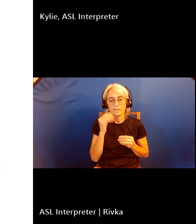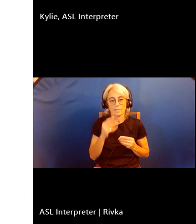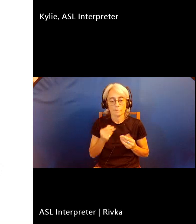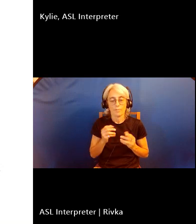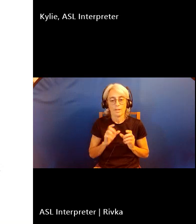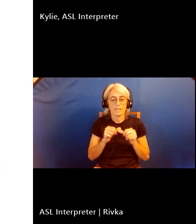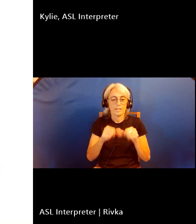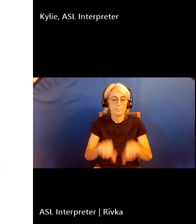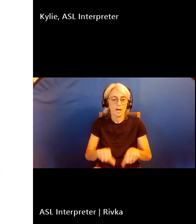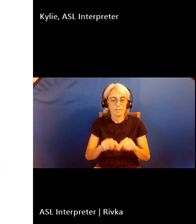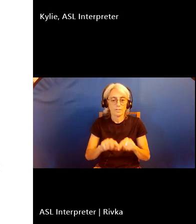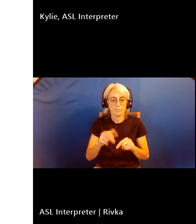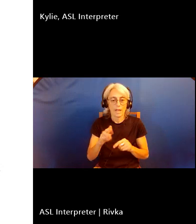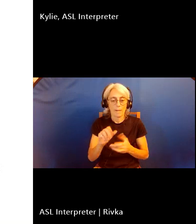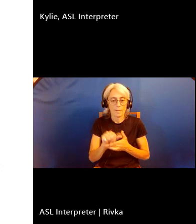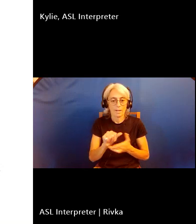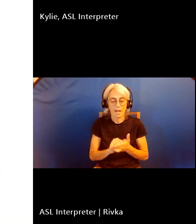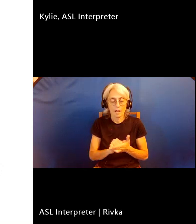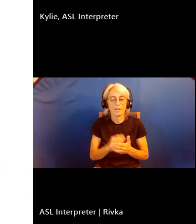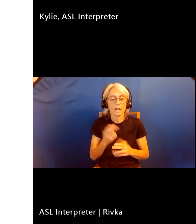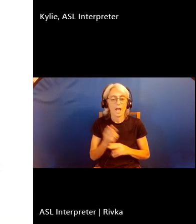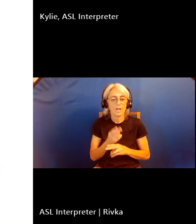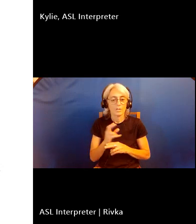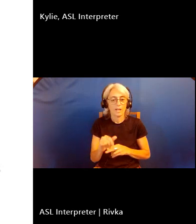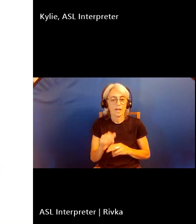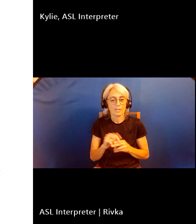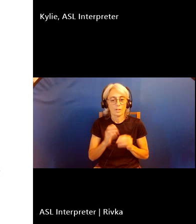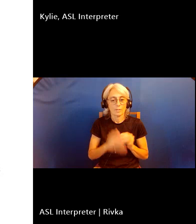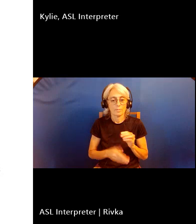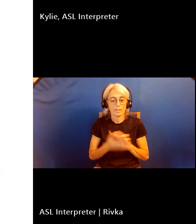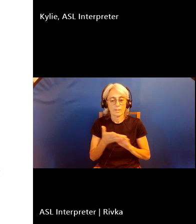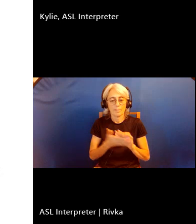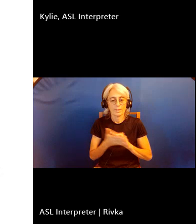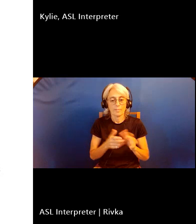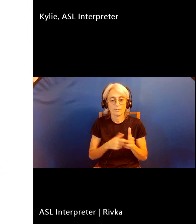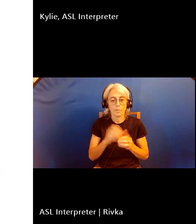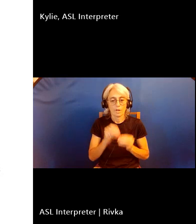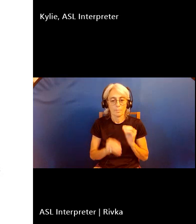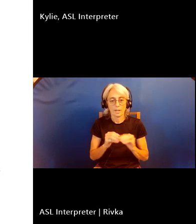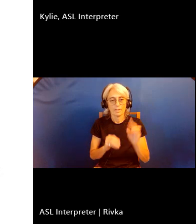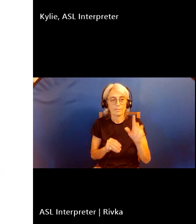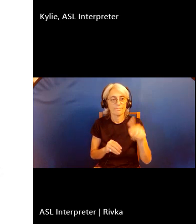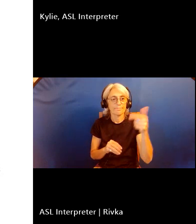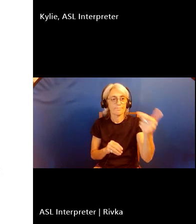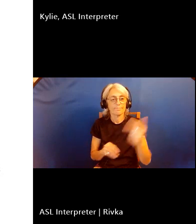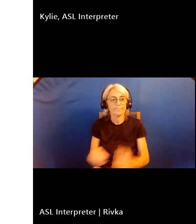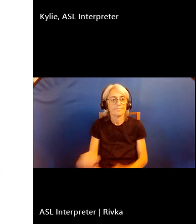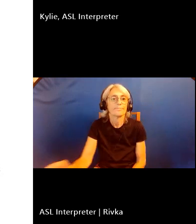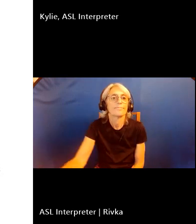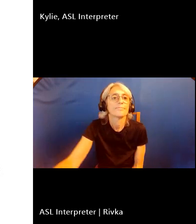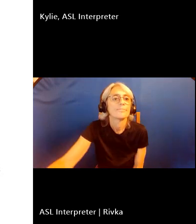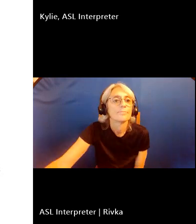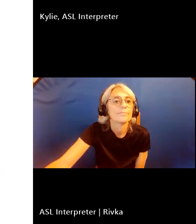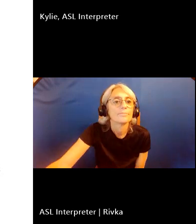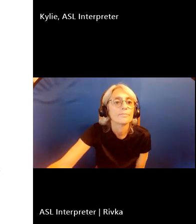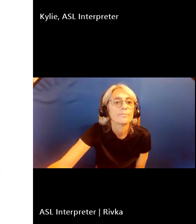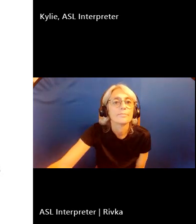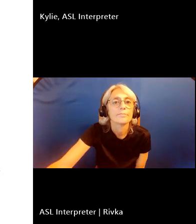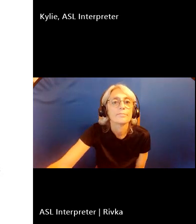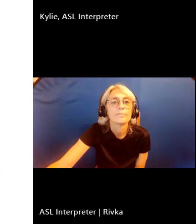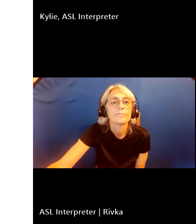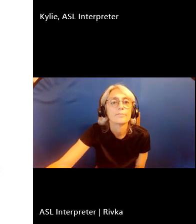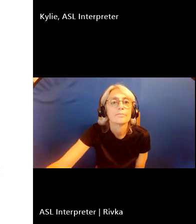rehab account and are utilized to complete lender-required repairs. The rehab account is capped at $1.2 million and is swept